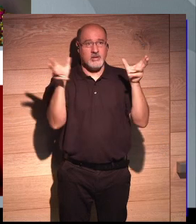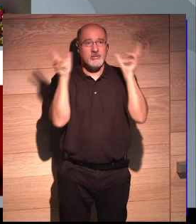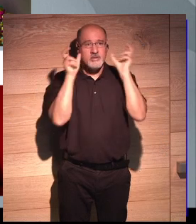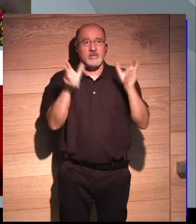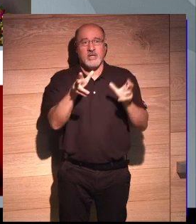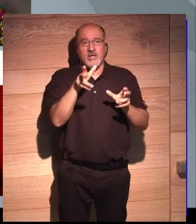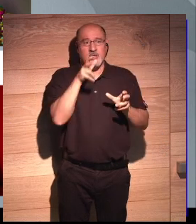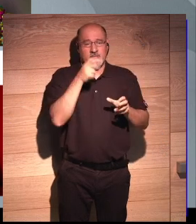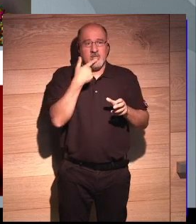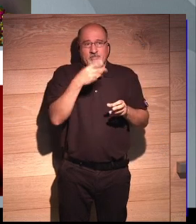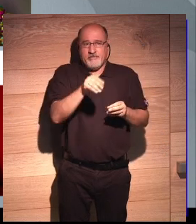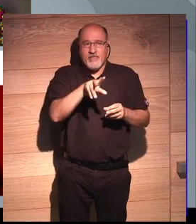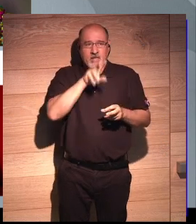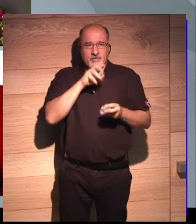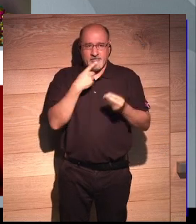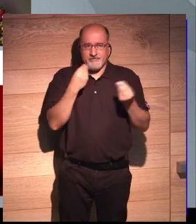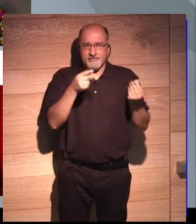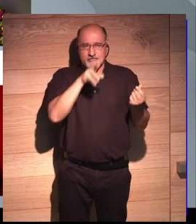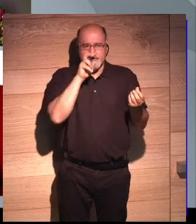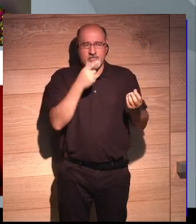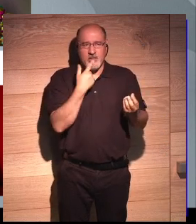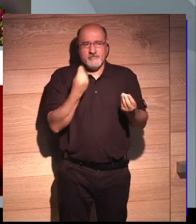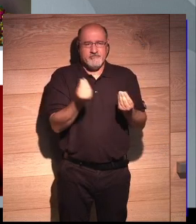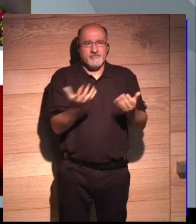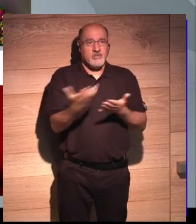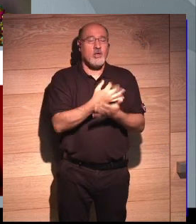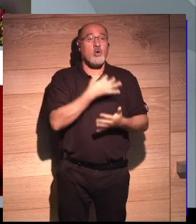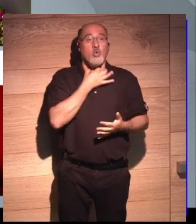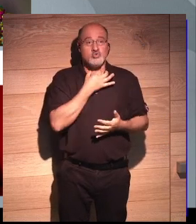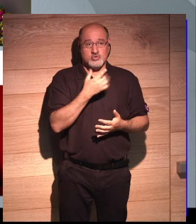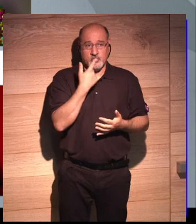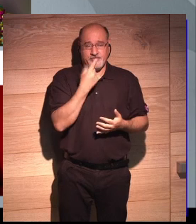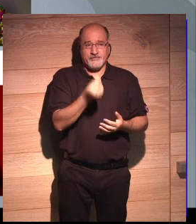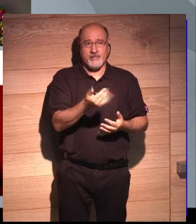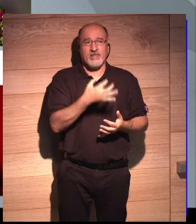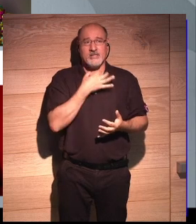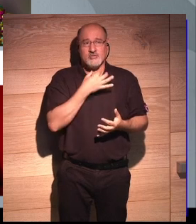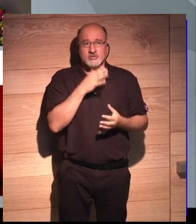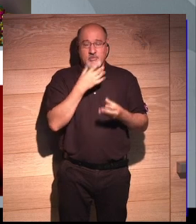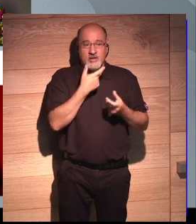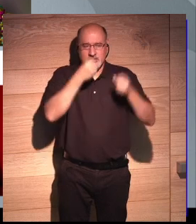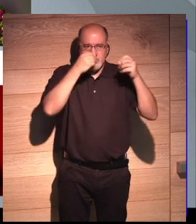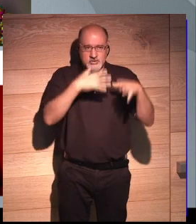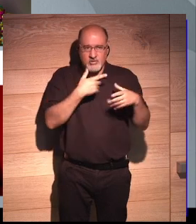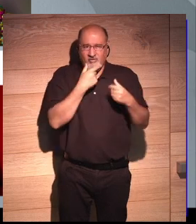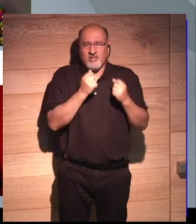meal. We were using taste to facilitate the story. And this is just